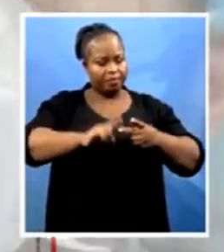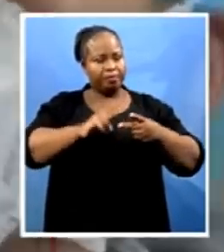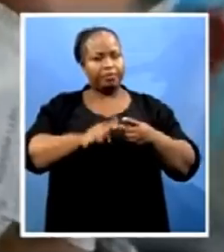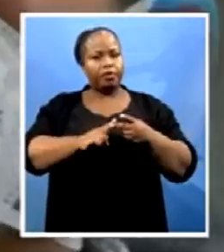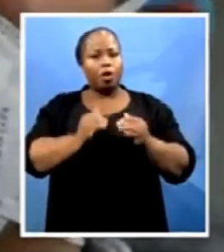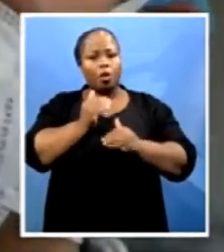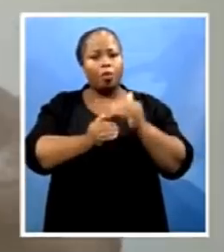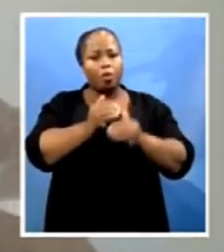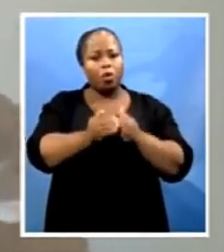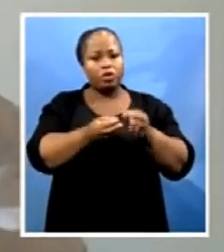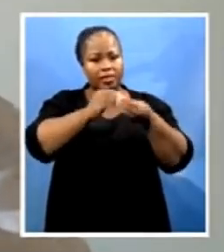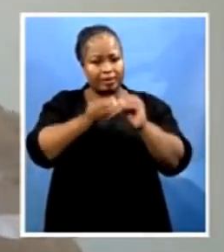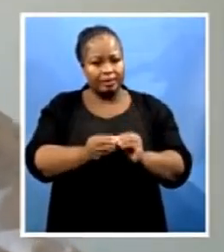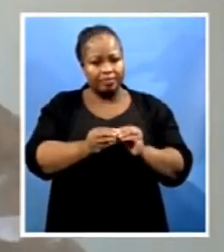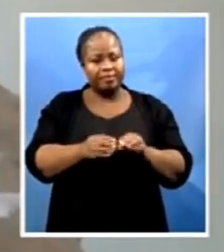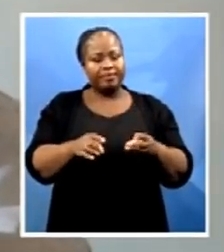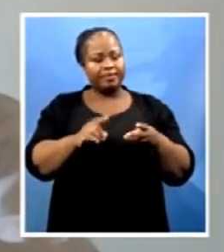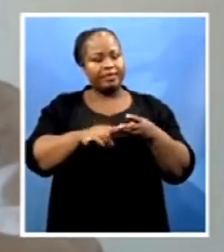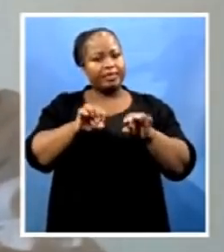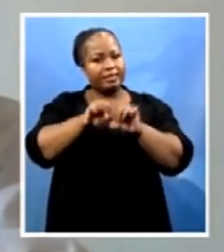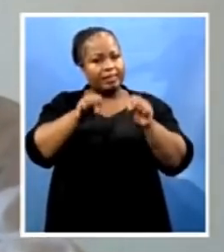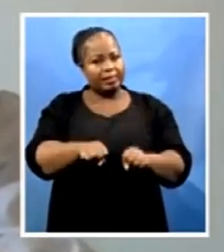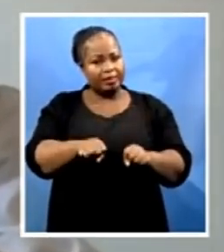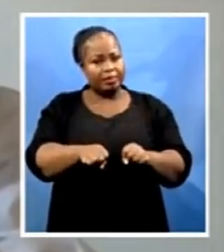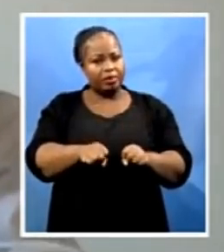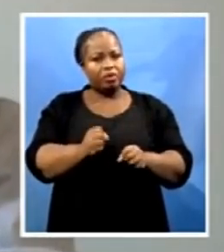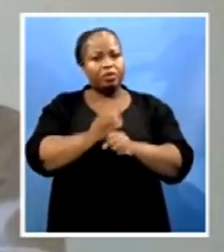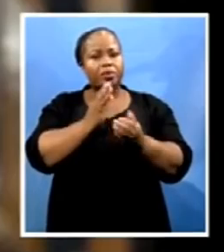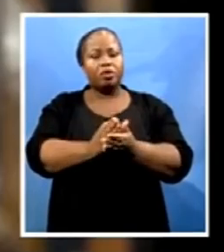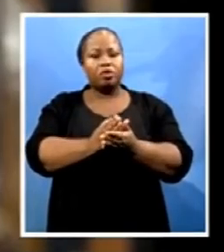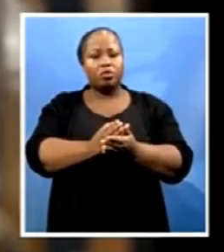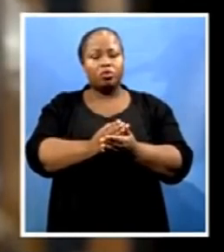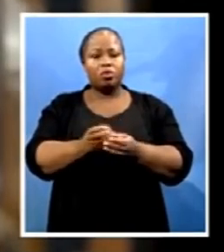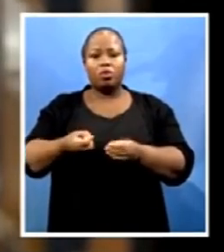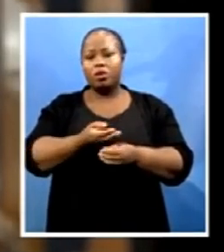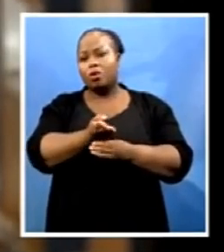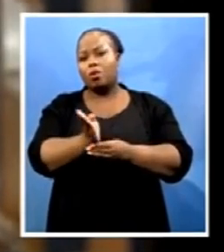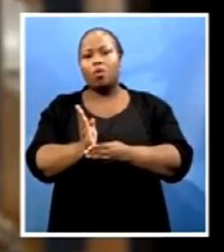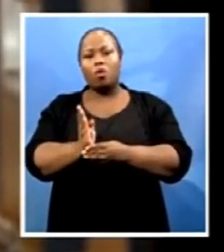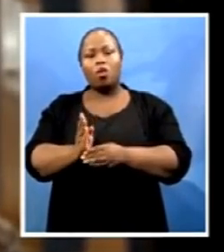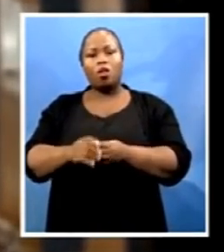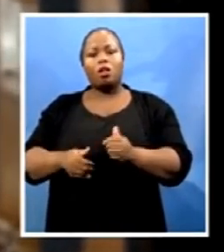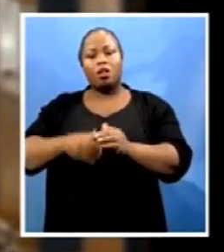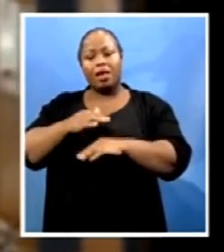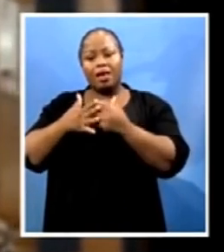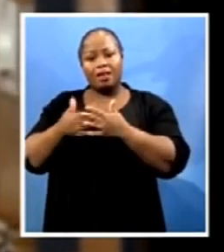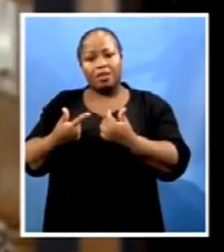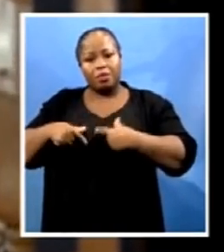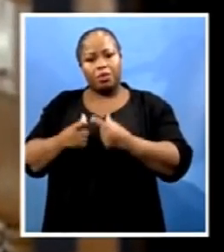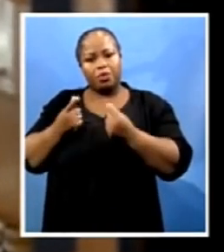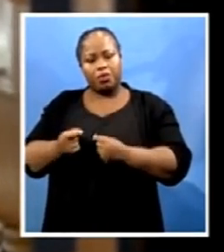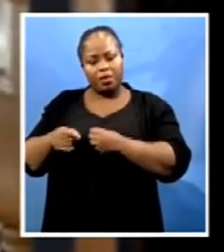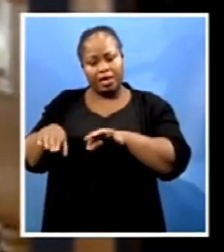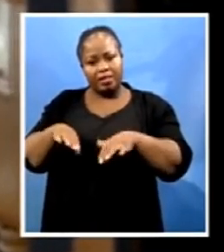fund to ensure the fulfillment of our operational activities that absolutely can be